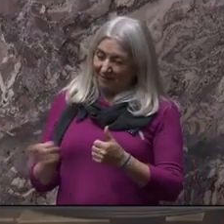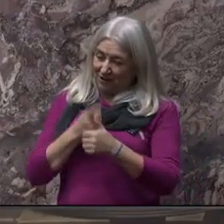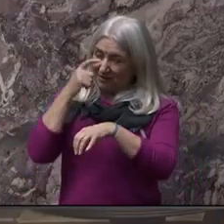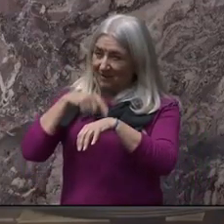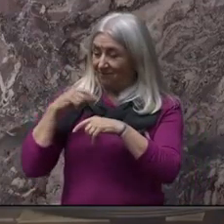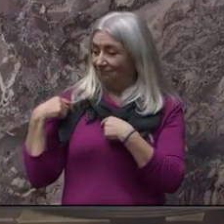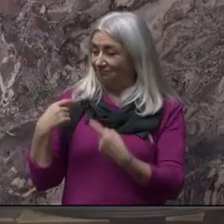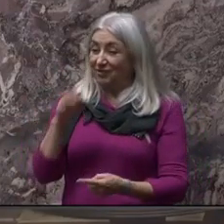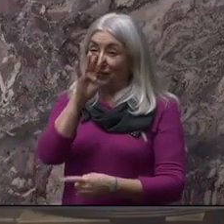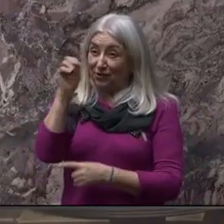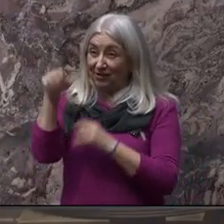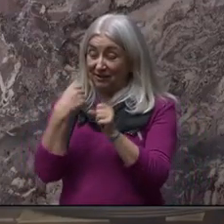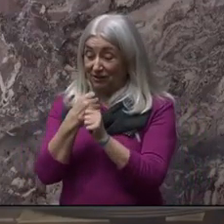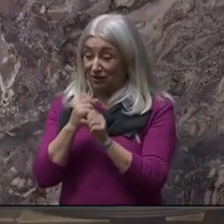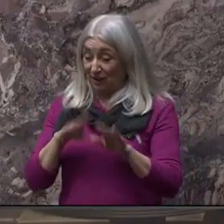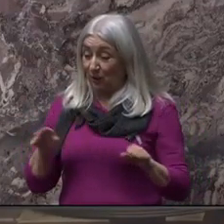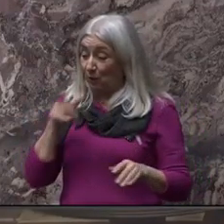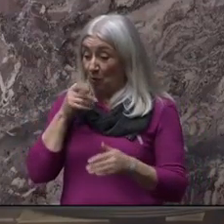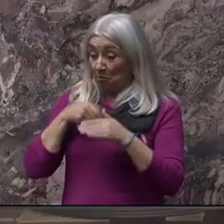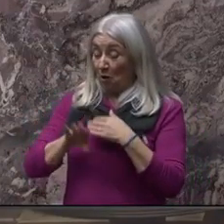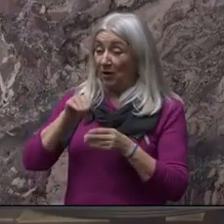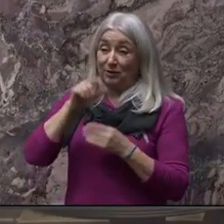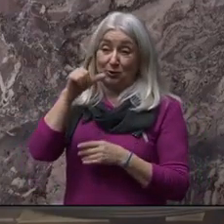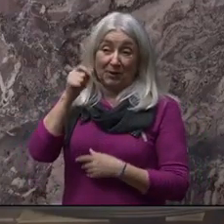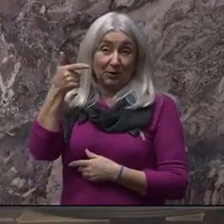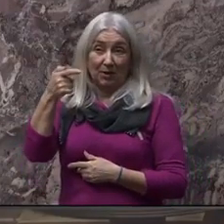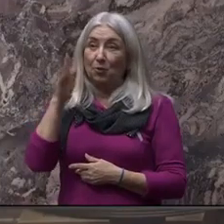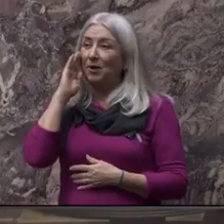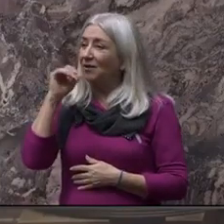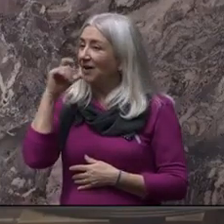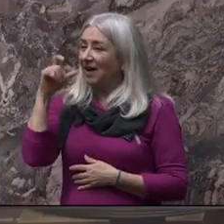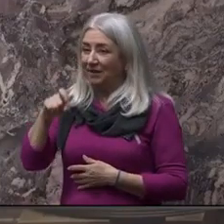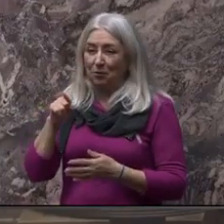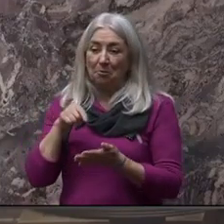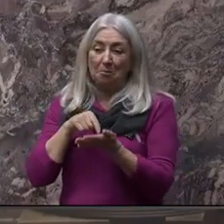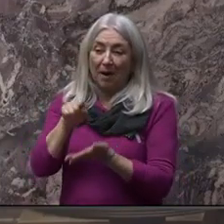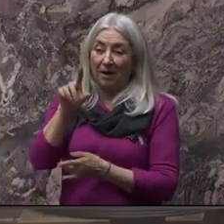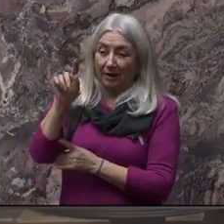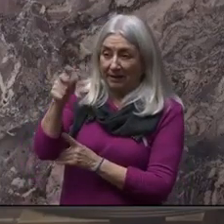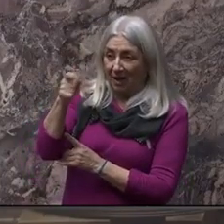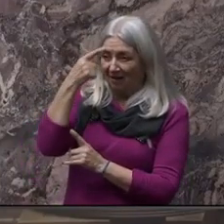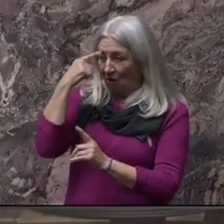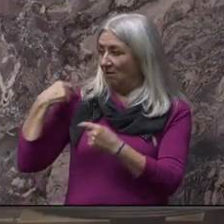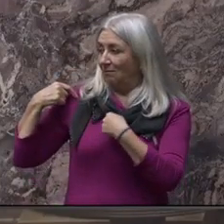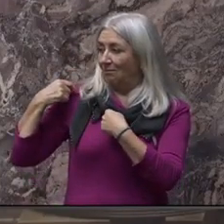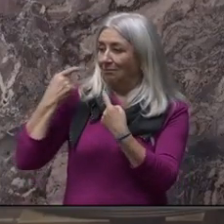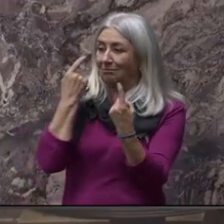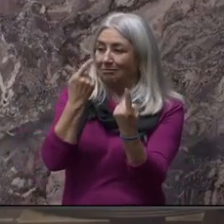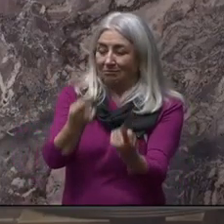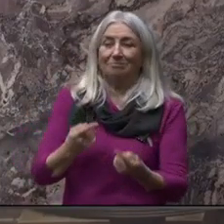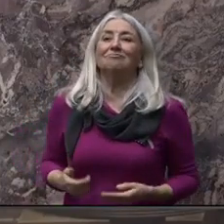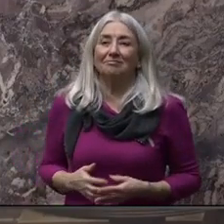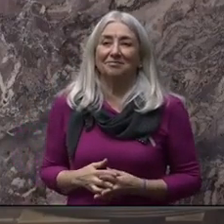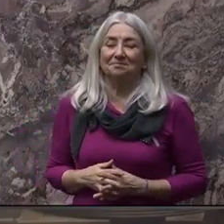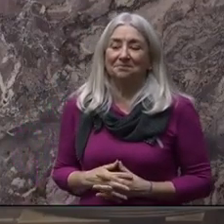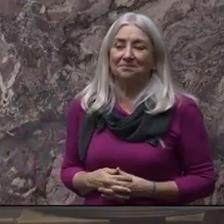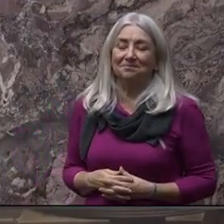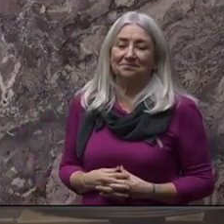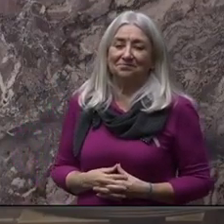years, children born that year will no longer be asked to pay for the burdens that our generation has placed upon